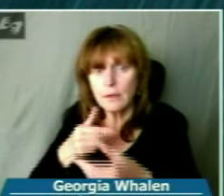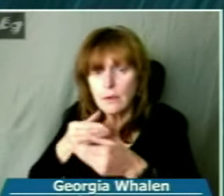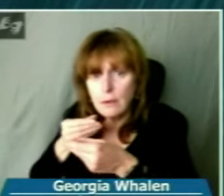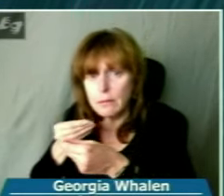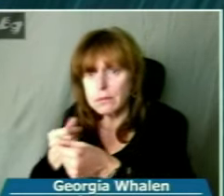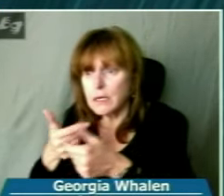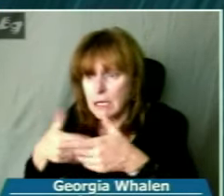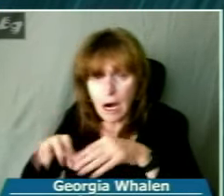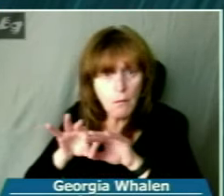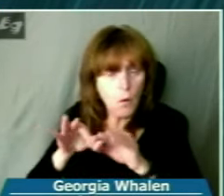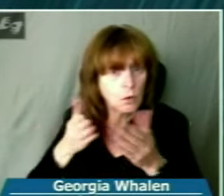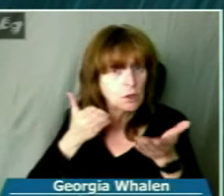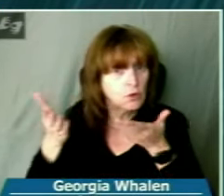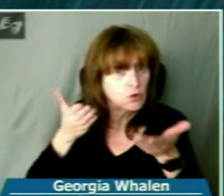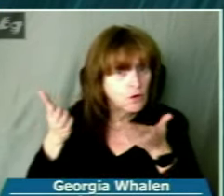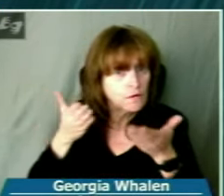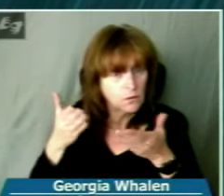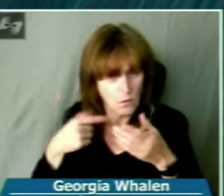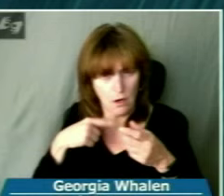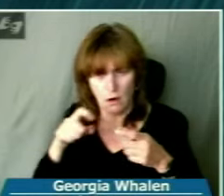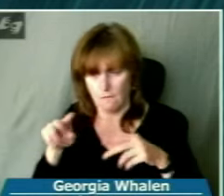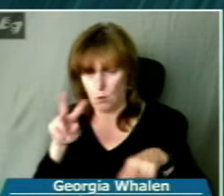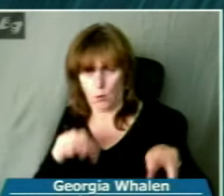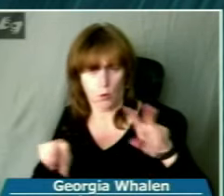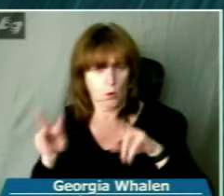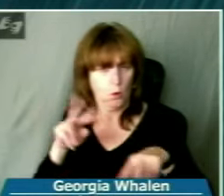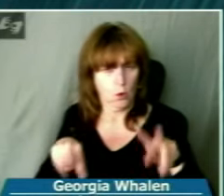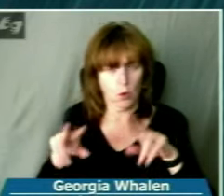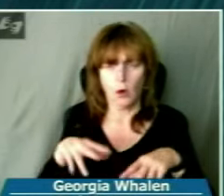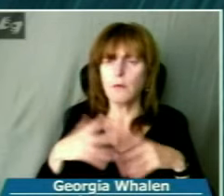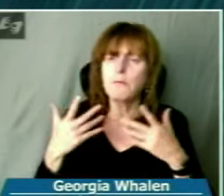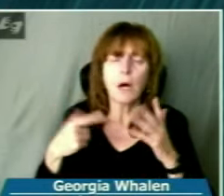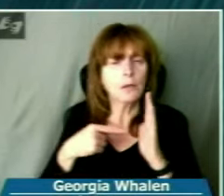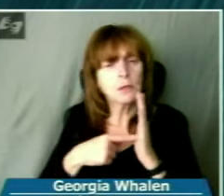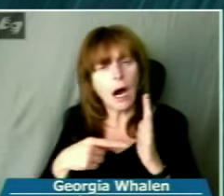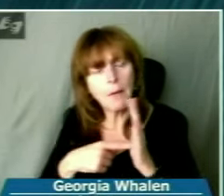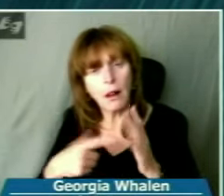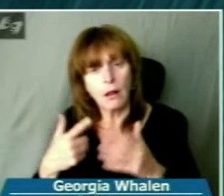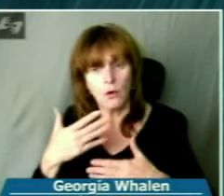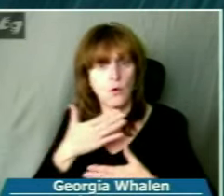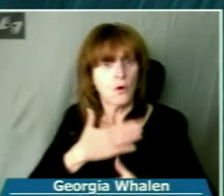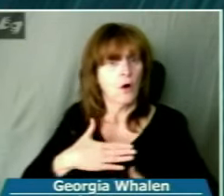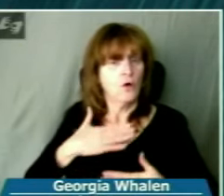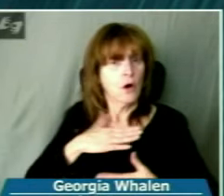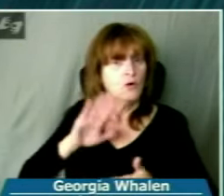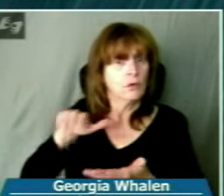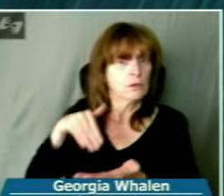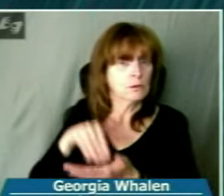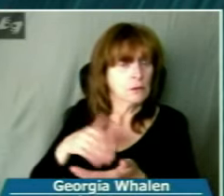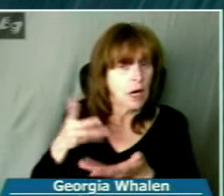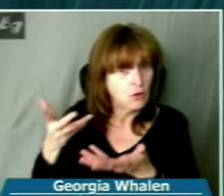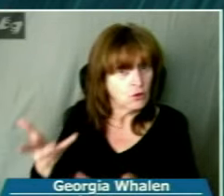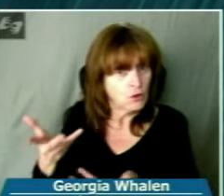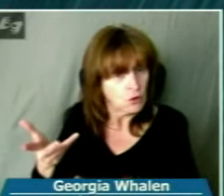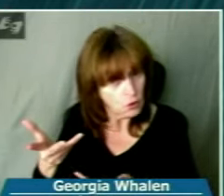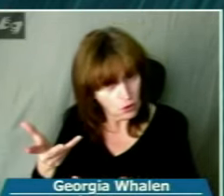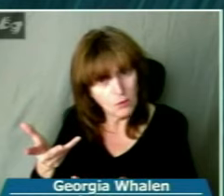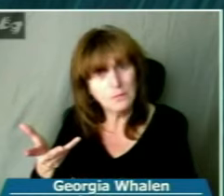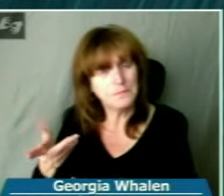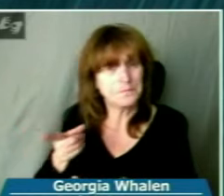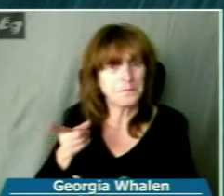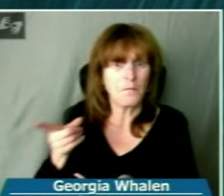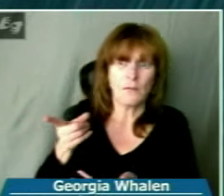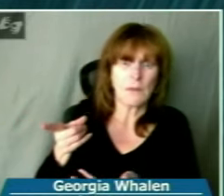community has. And even in recreation, everybody says, well, you know, thinking about our recreation centers. Well, don't forget, most of the people who use our recreation